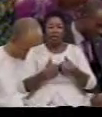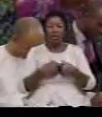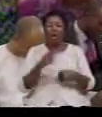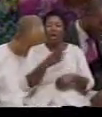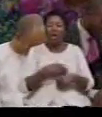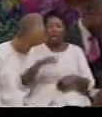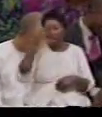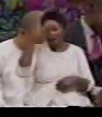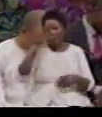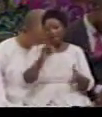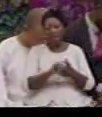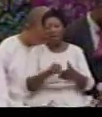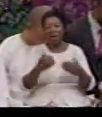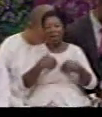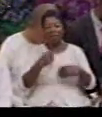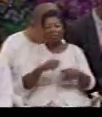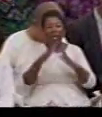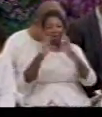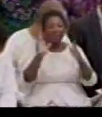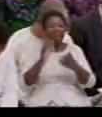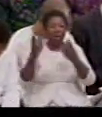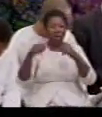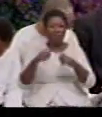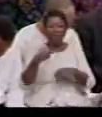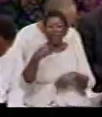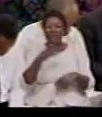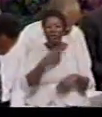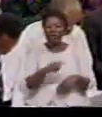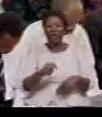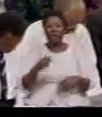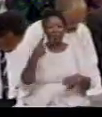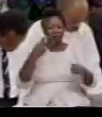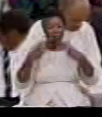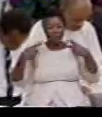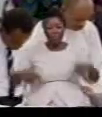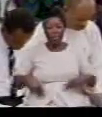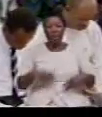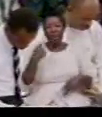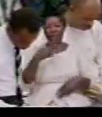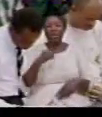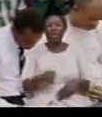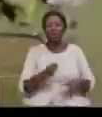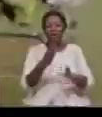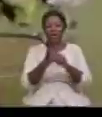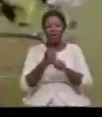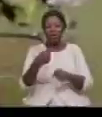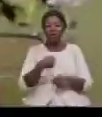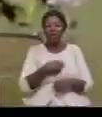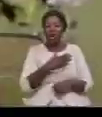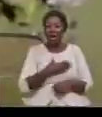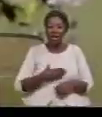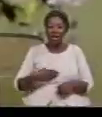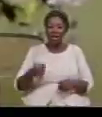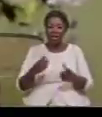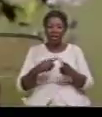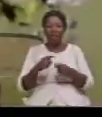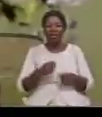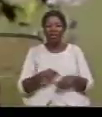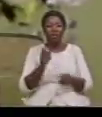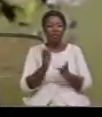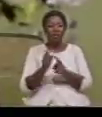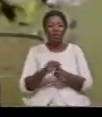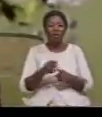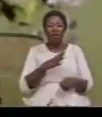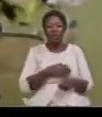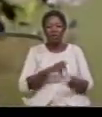the house shall come and tell the priest, saying, It seemeth me, that as it were a plague in the house."